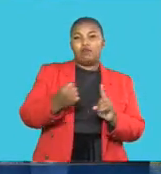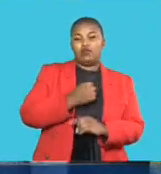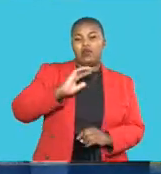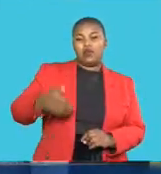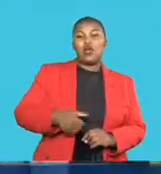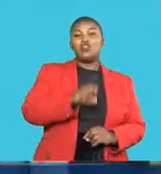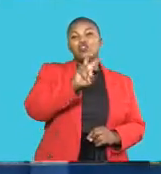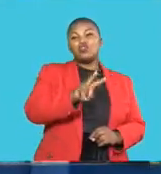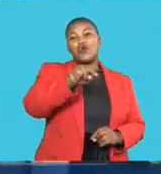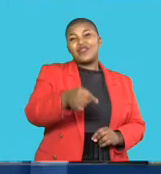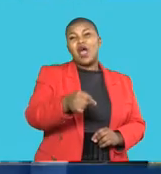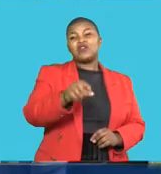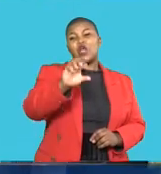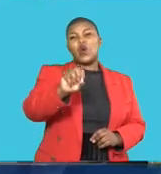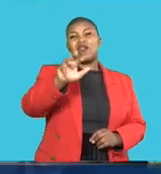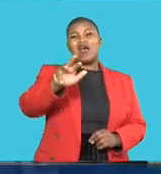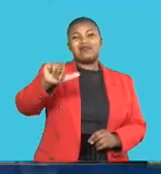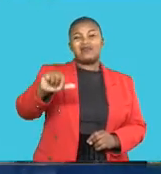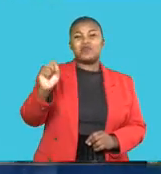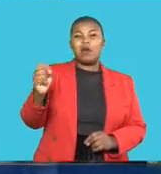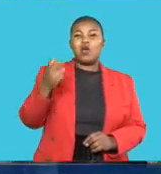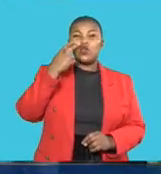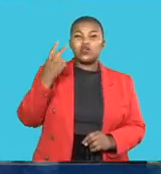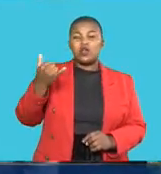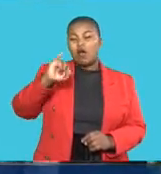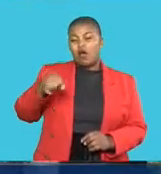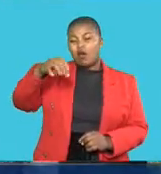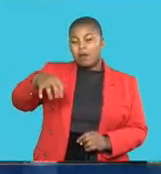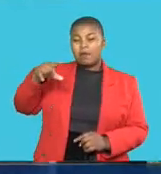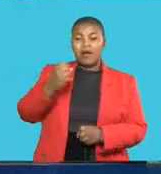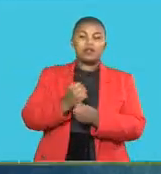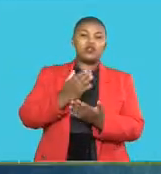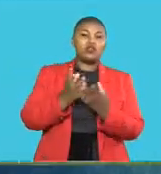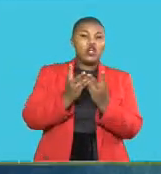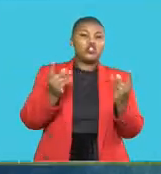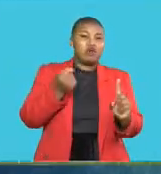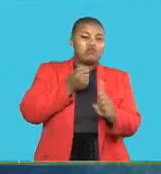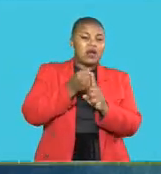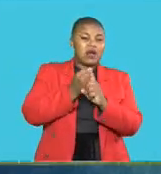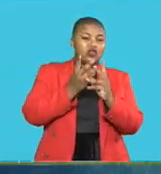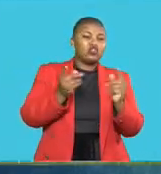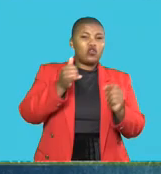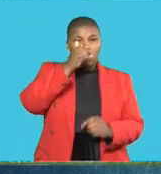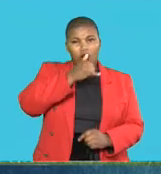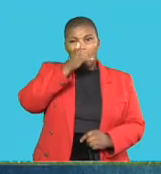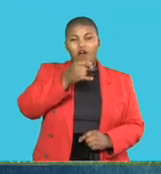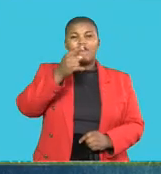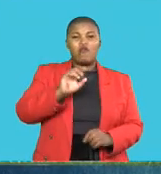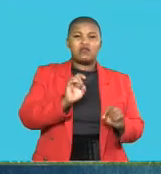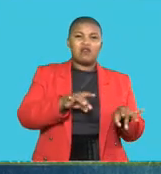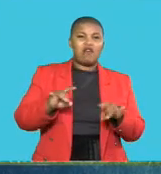zihlele ku-2096 okukhombisa ukuthi isifundazwe kusekuningi okumele sikwenze ukuze silwisane nodlame